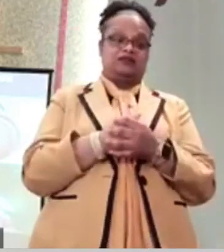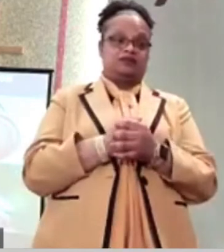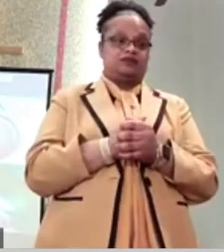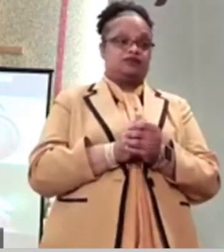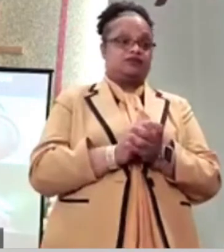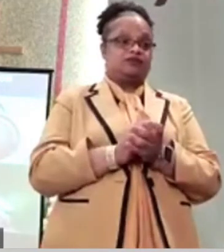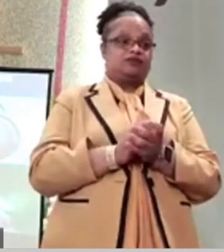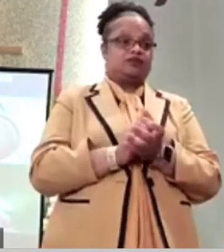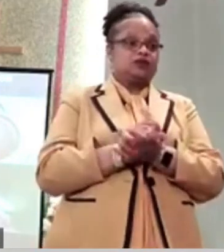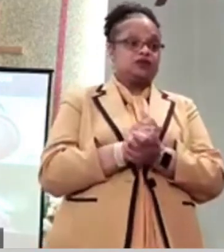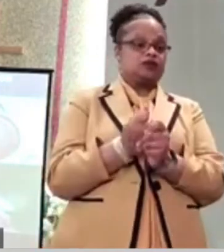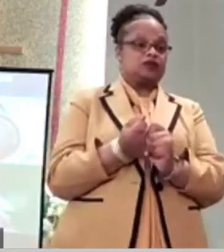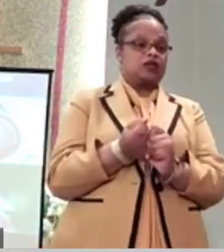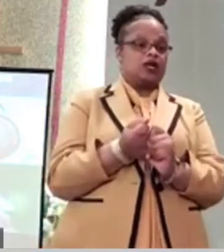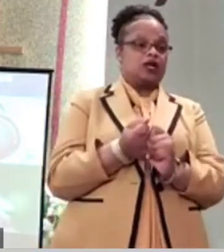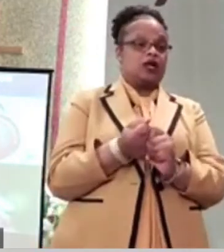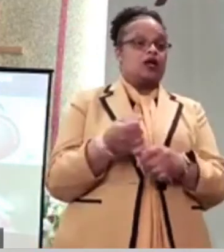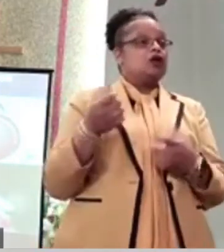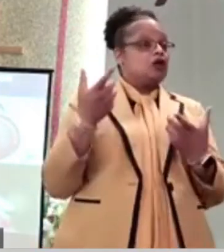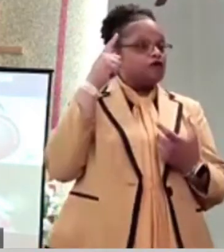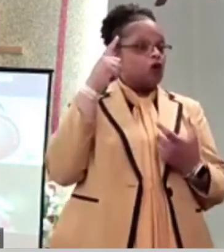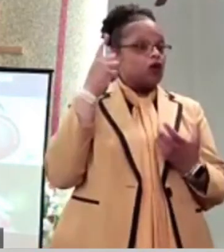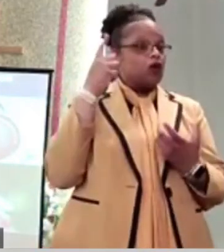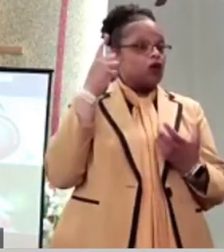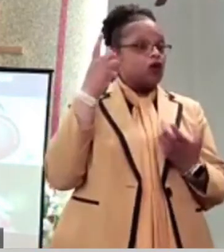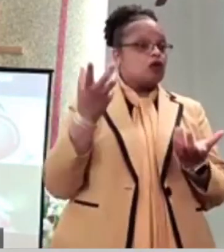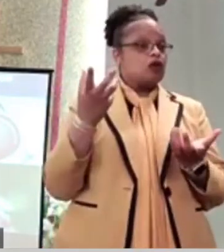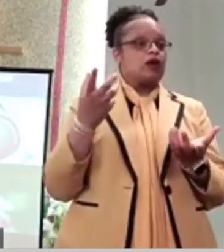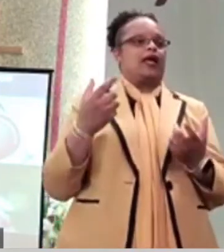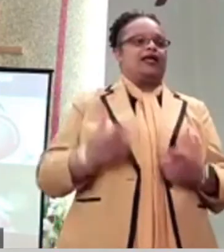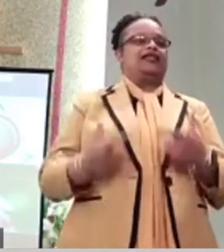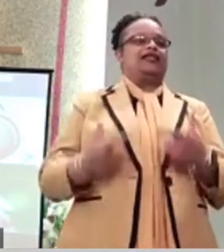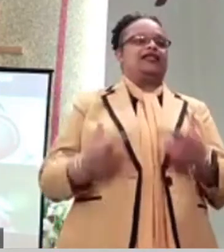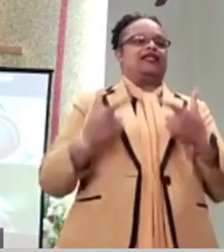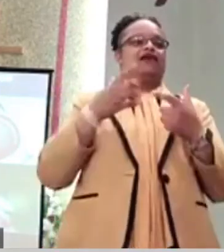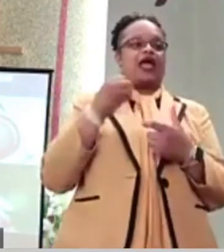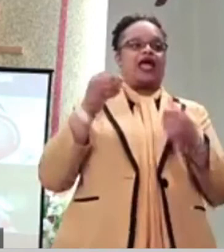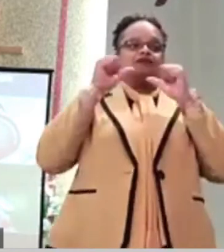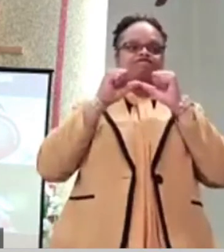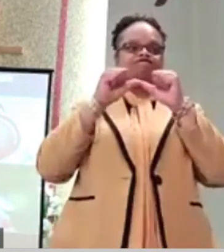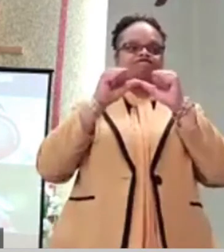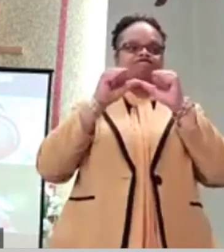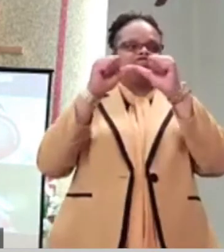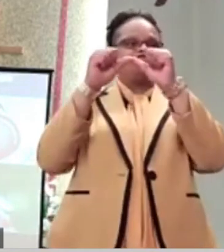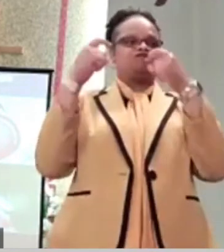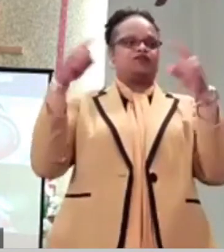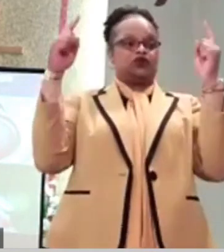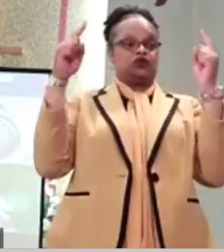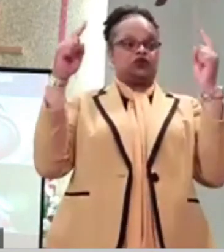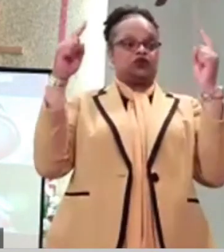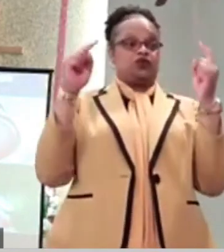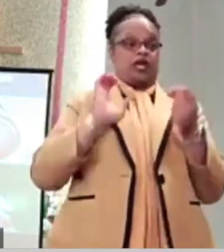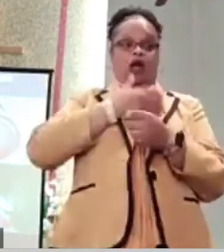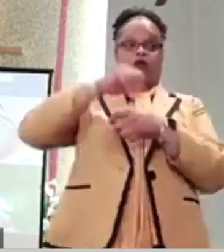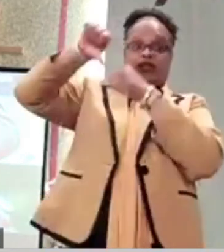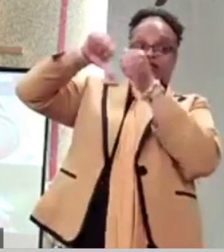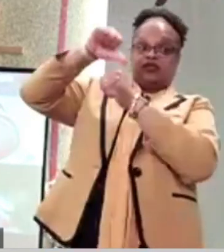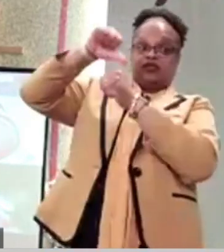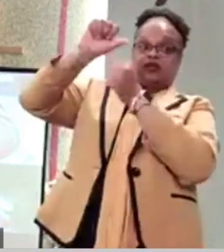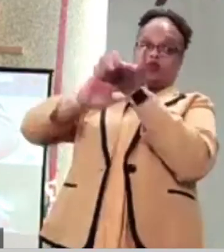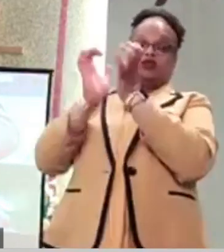of our Savior. Not only to survive, but to thrive and flourish in our relationship with Jesus